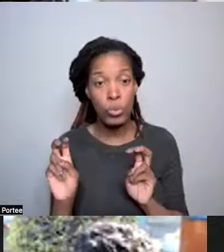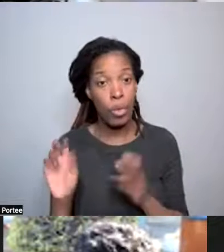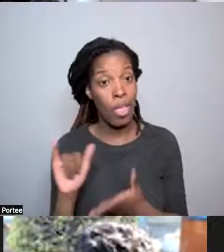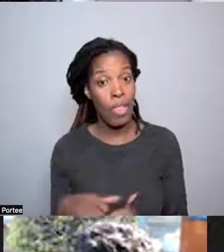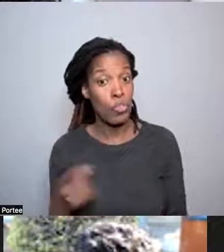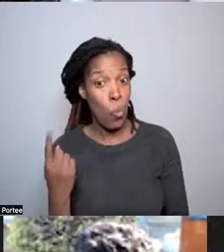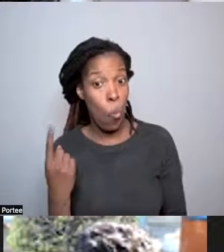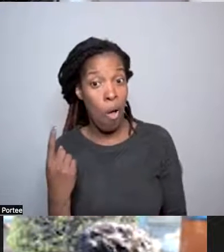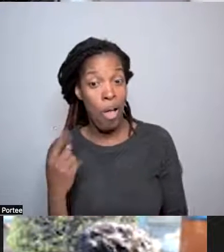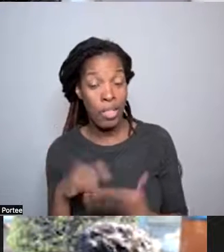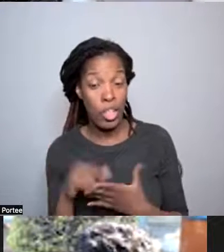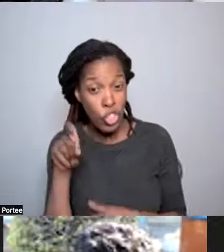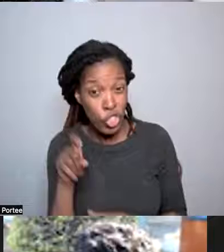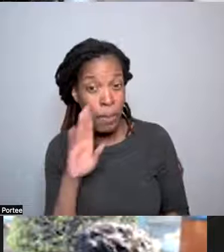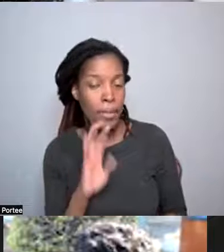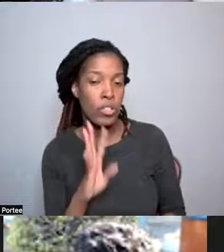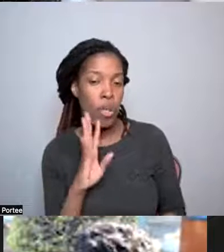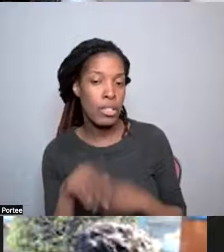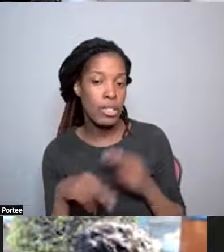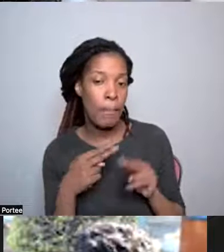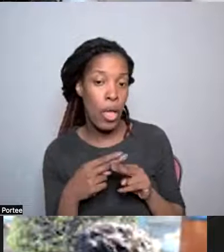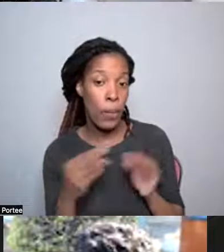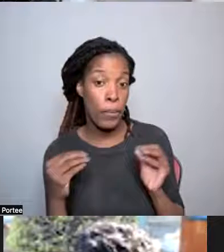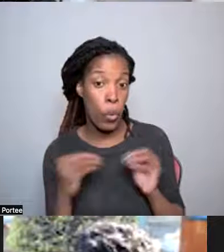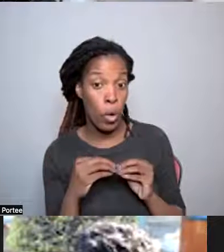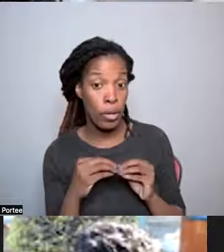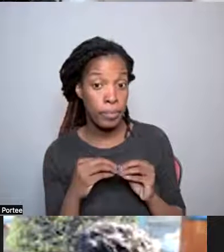should be talked about more.